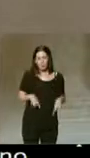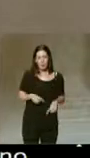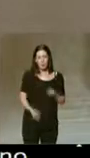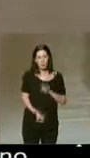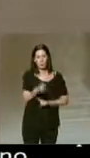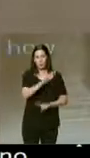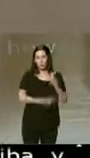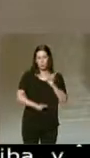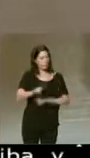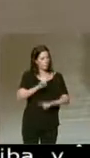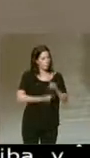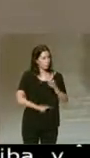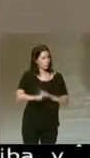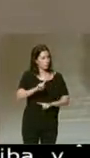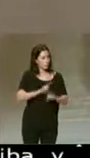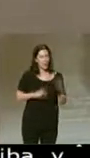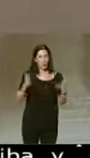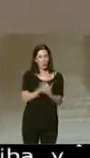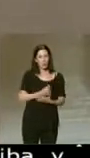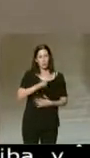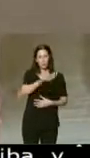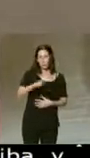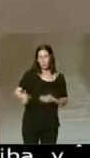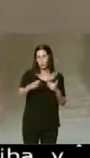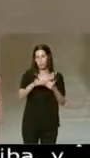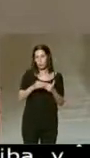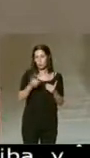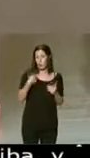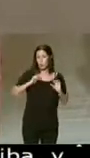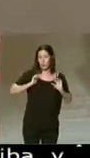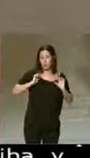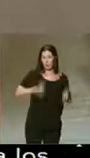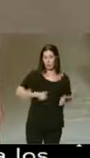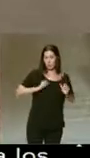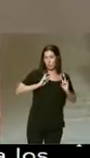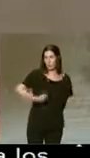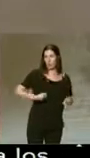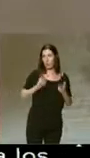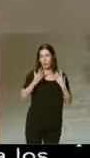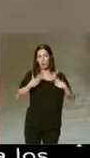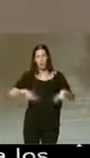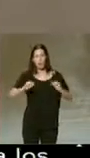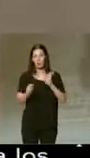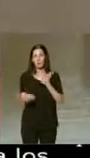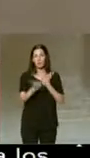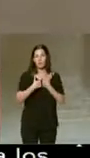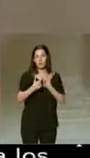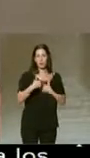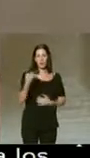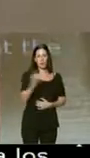escalate up. So you need to engage all users at the beginning and at the end of the